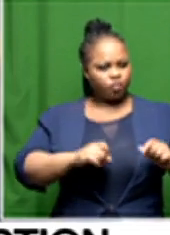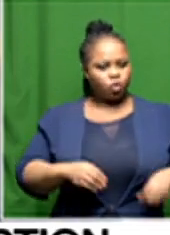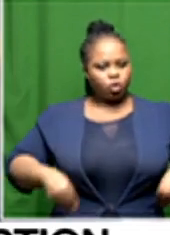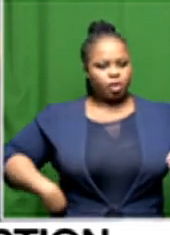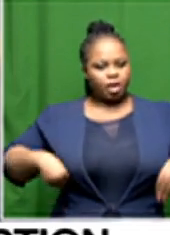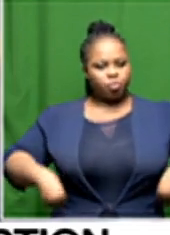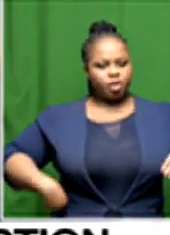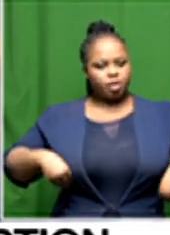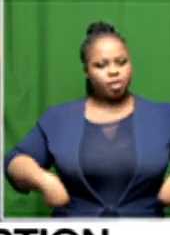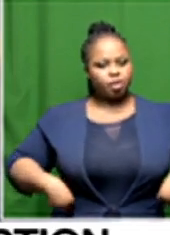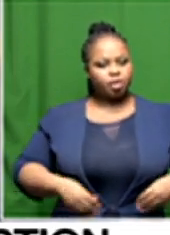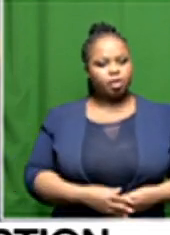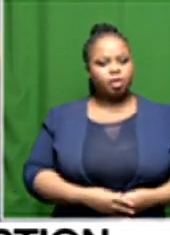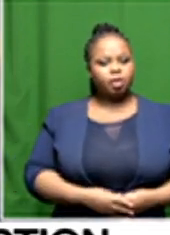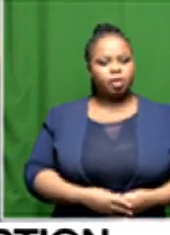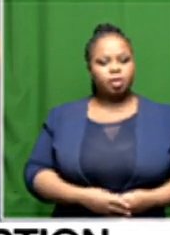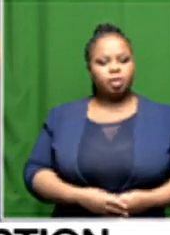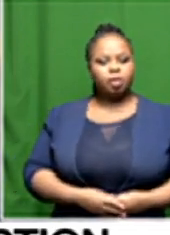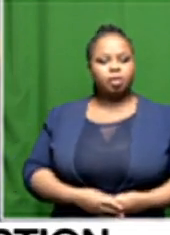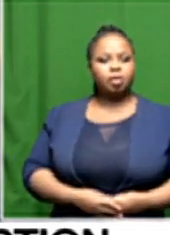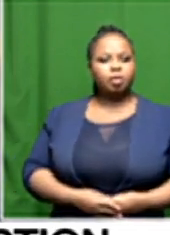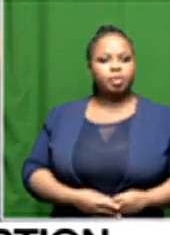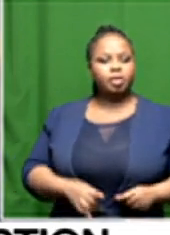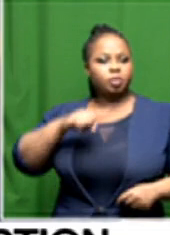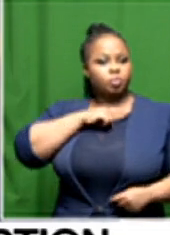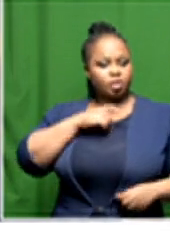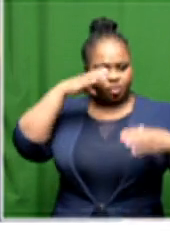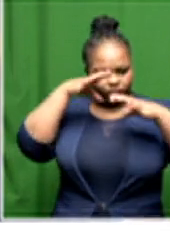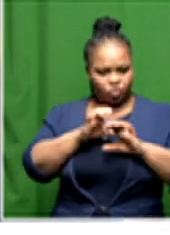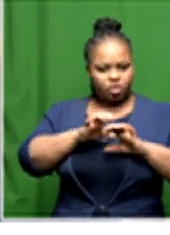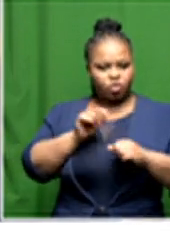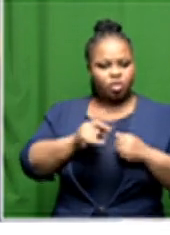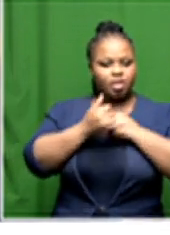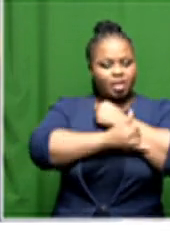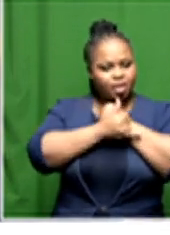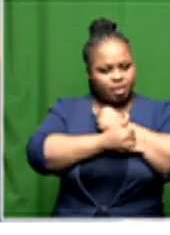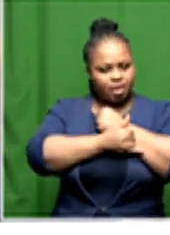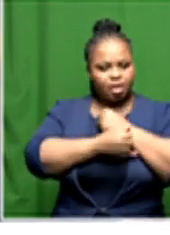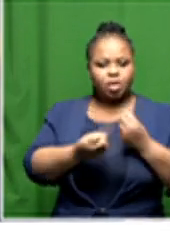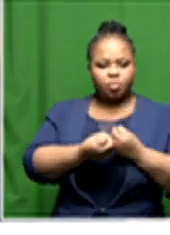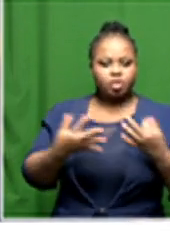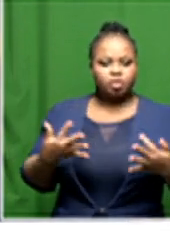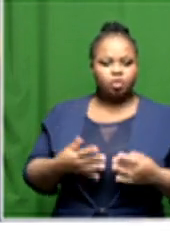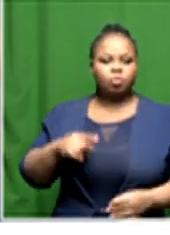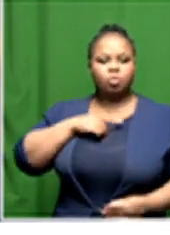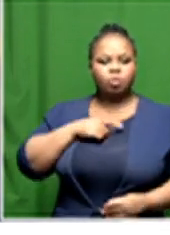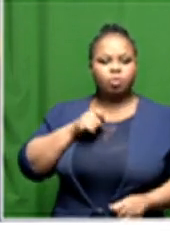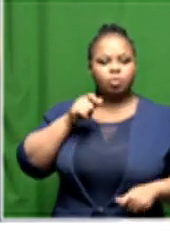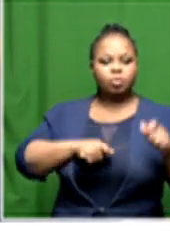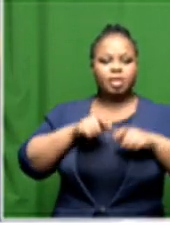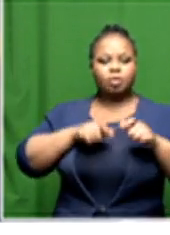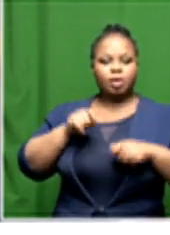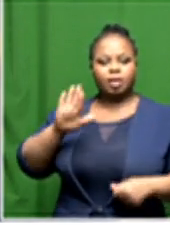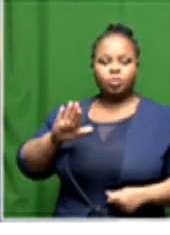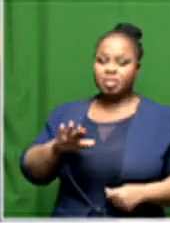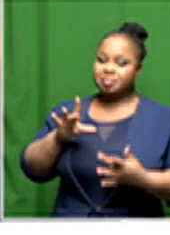perfect conditions are absolutely ideal, because you've got this country which is basically a fake country. And these people who are, everyone